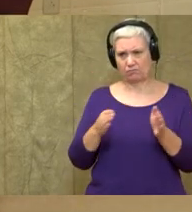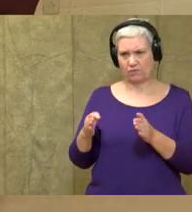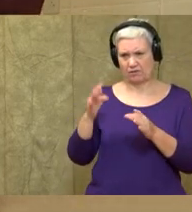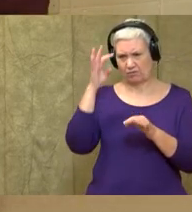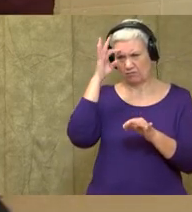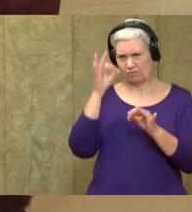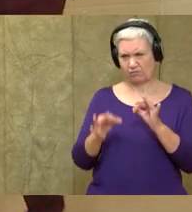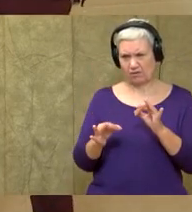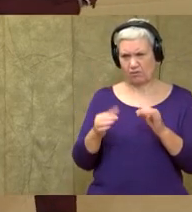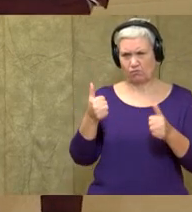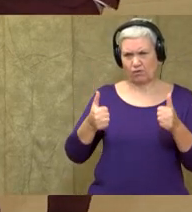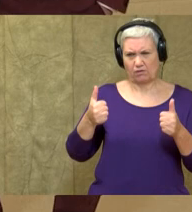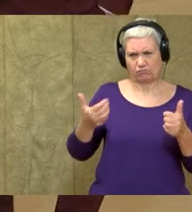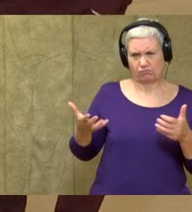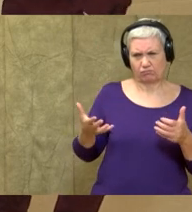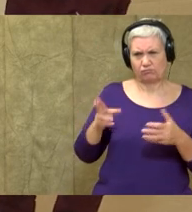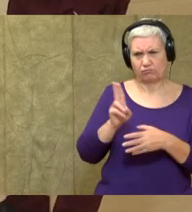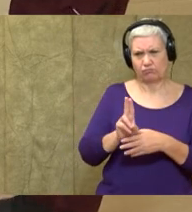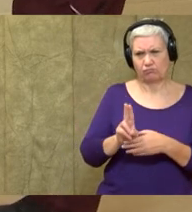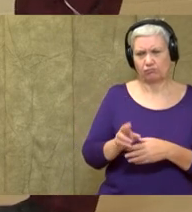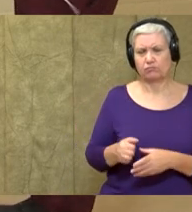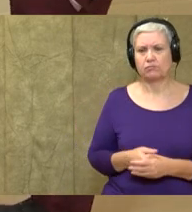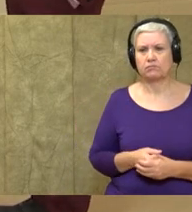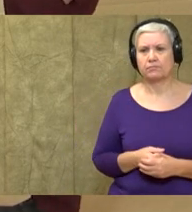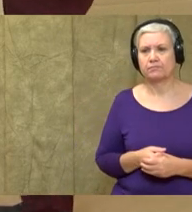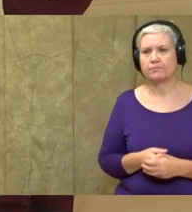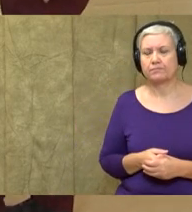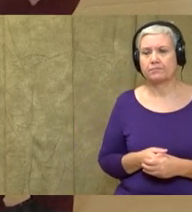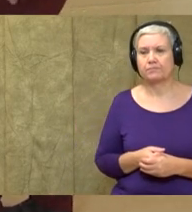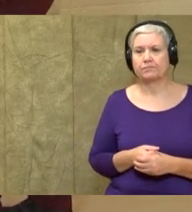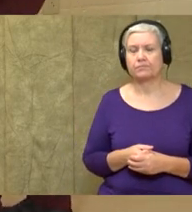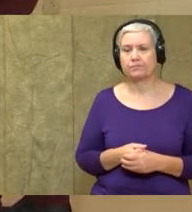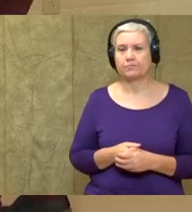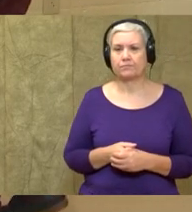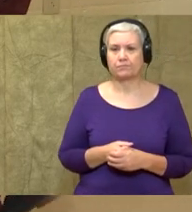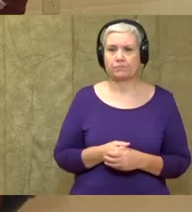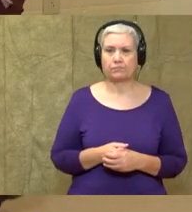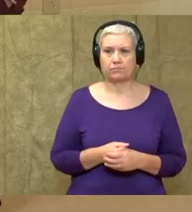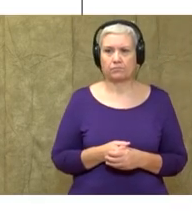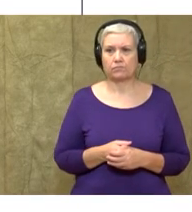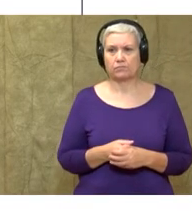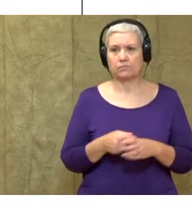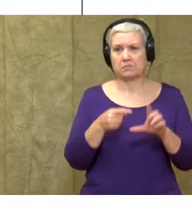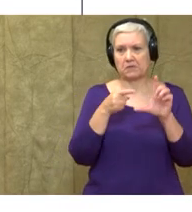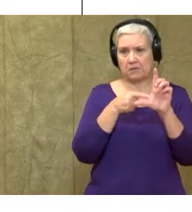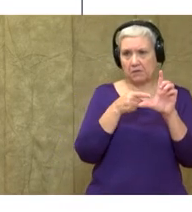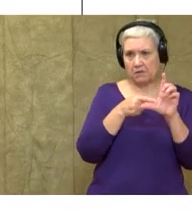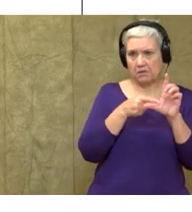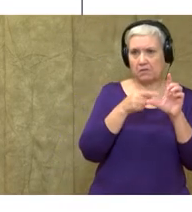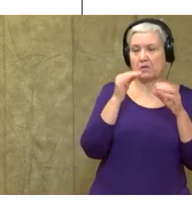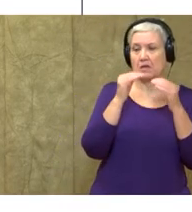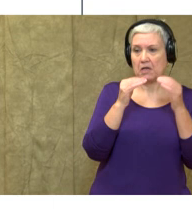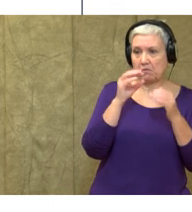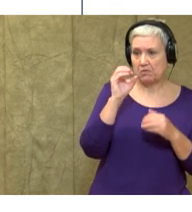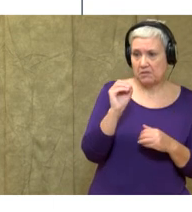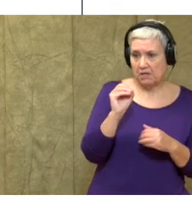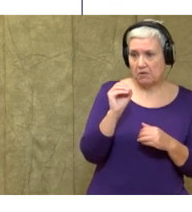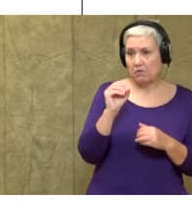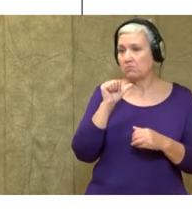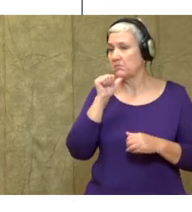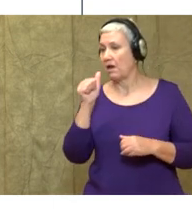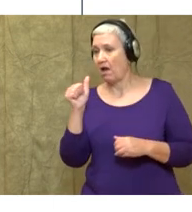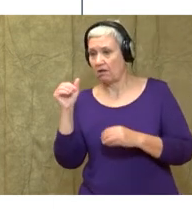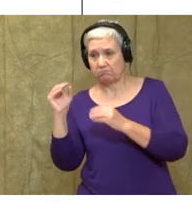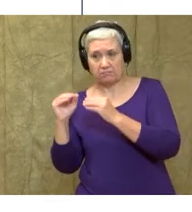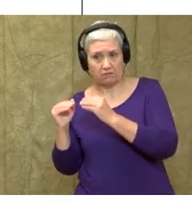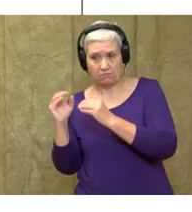we can use the inverse operations as we're talking about vertex form, whether it's set equal to 0 or not set equal to 0.